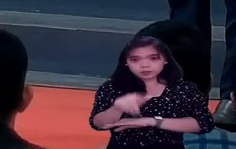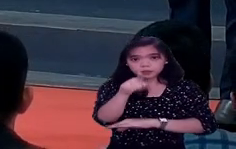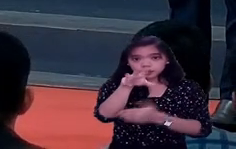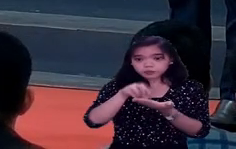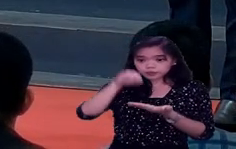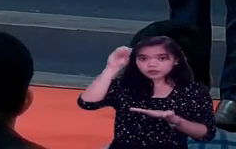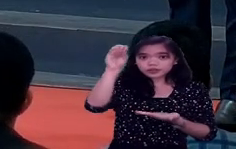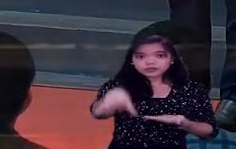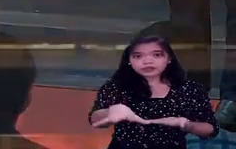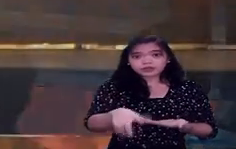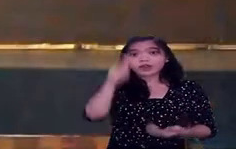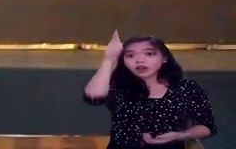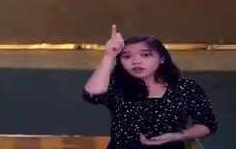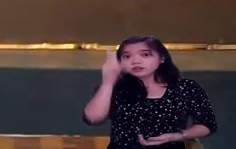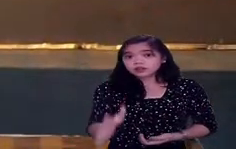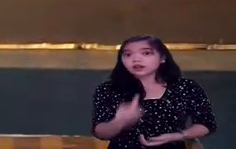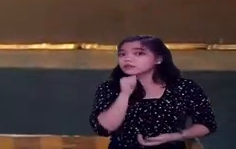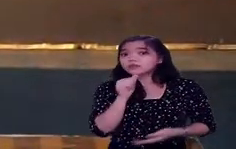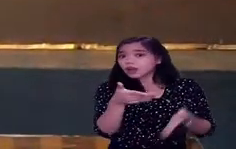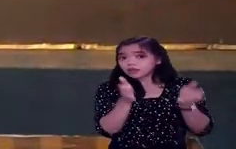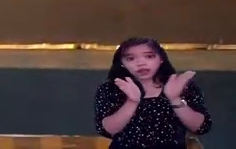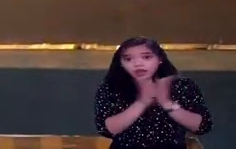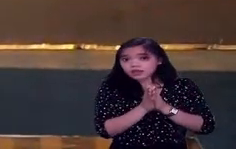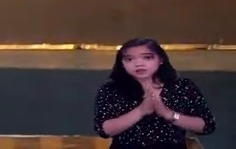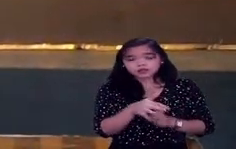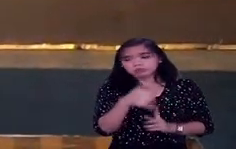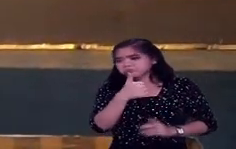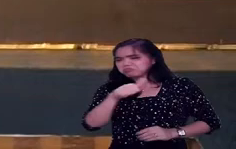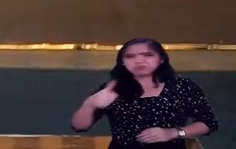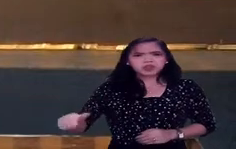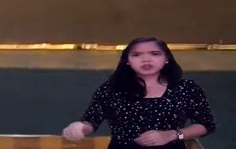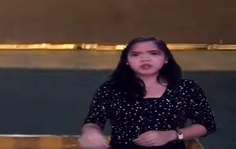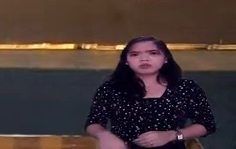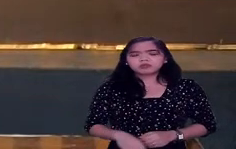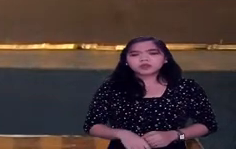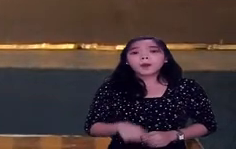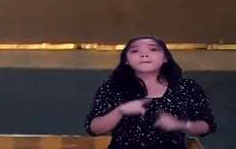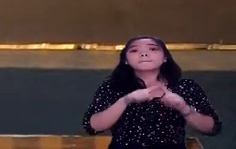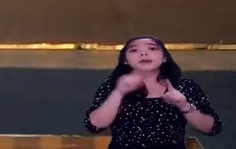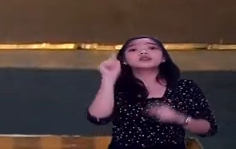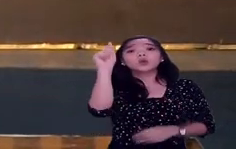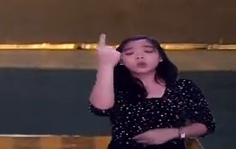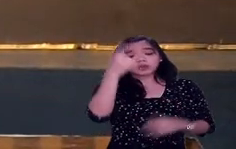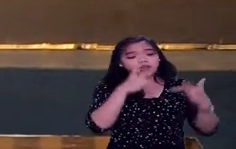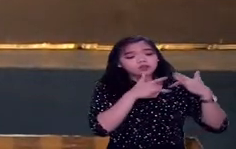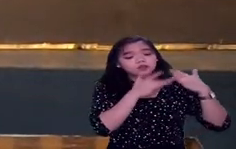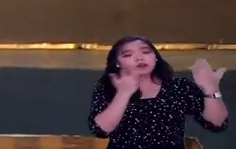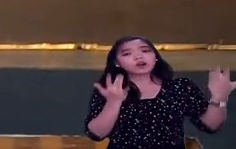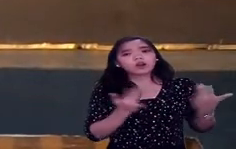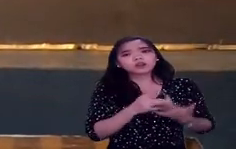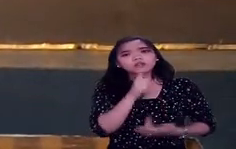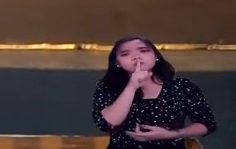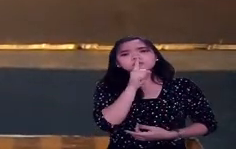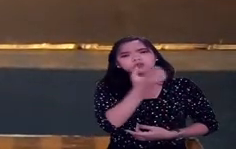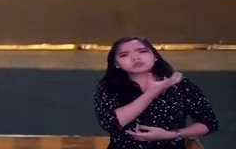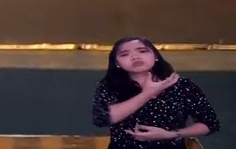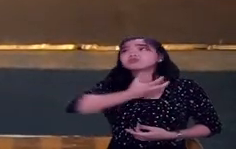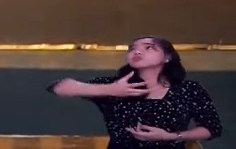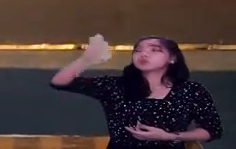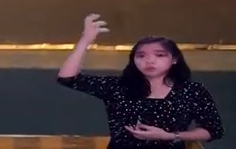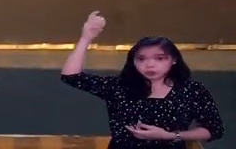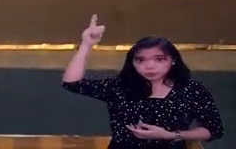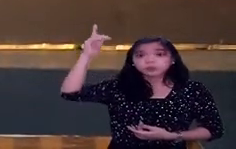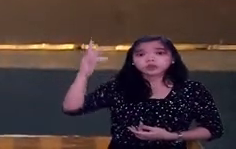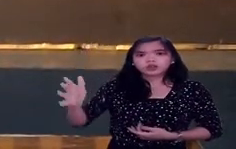this. God is not asking for anything but a willing heart to make that offering a